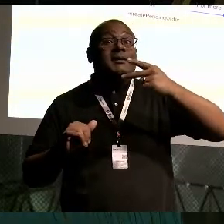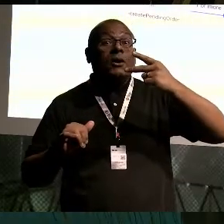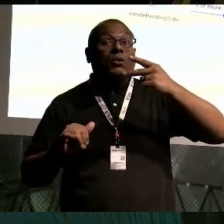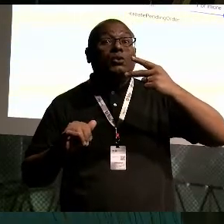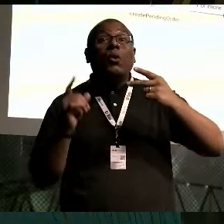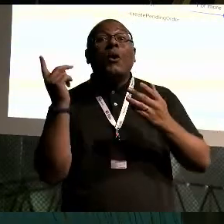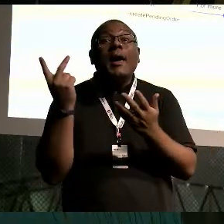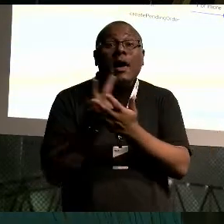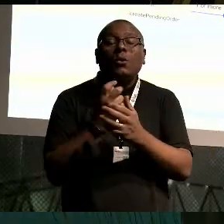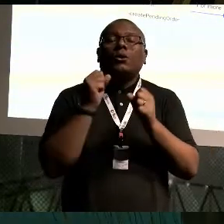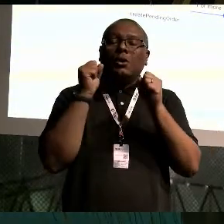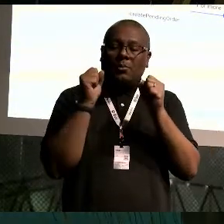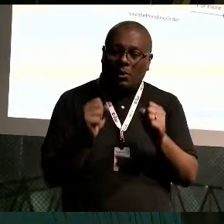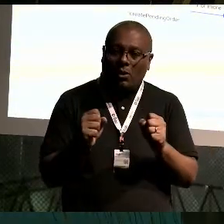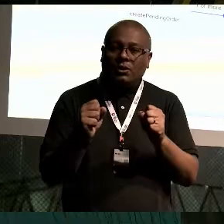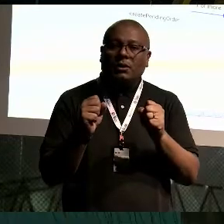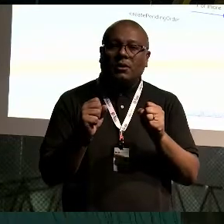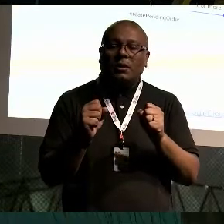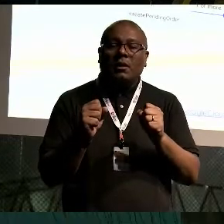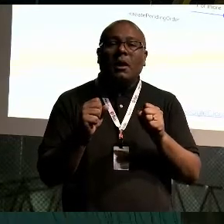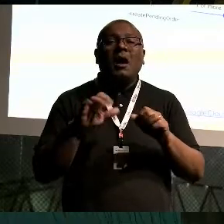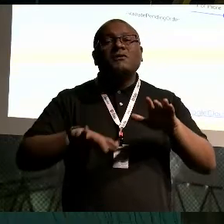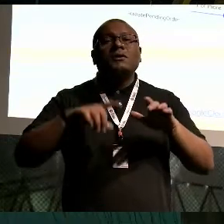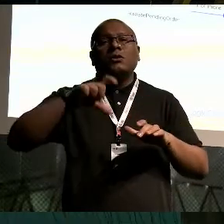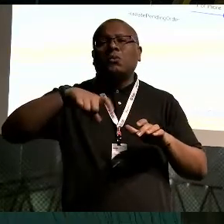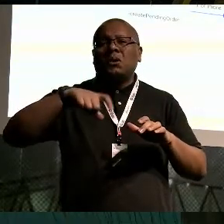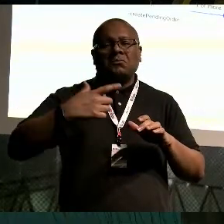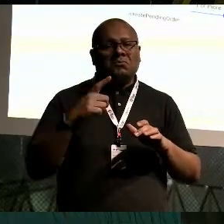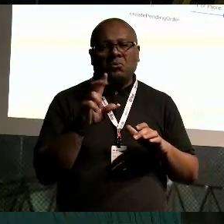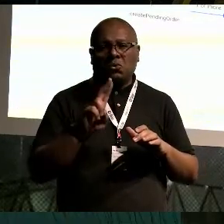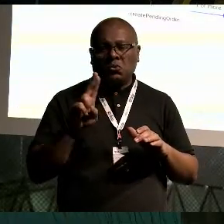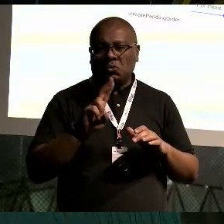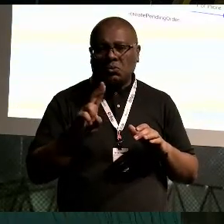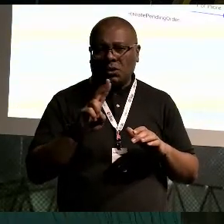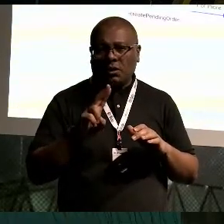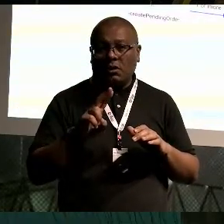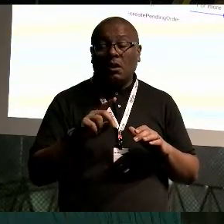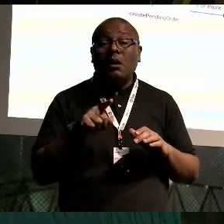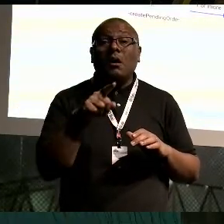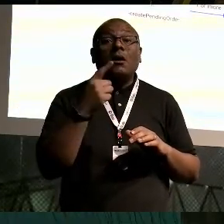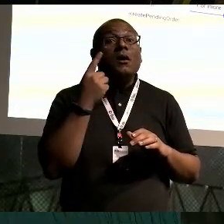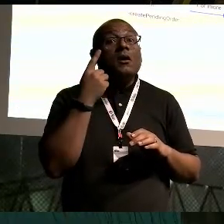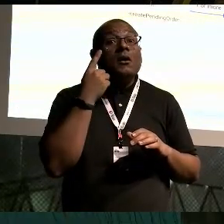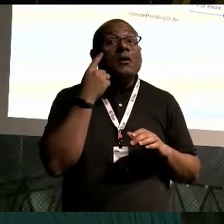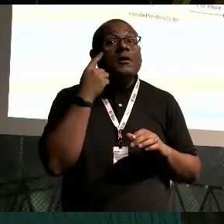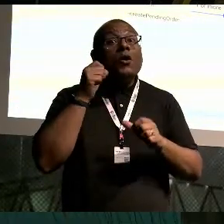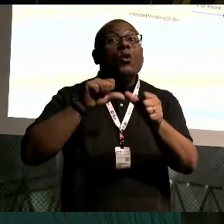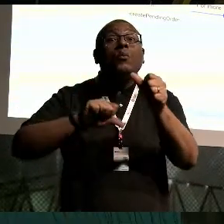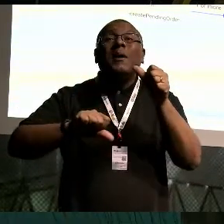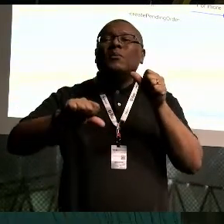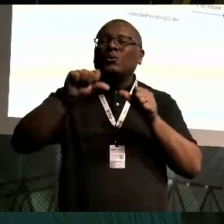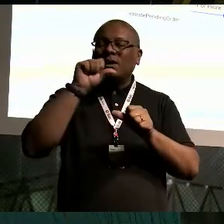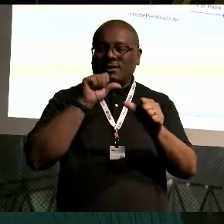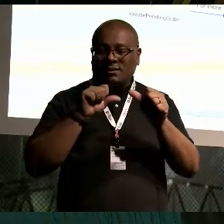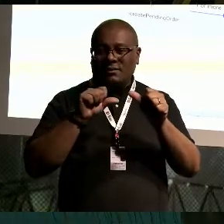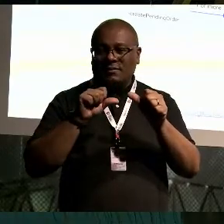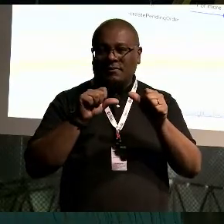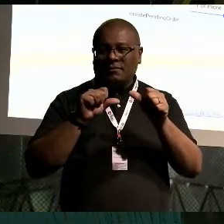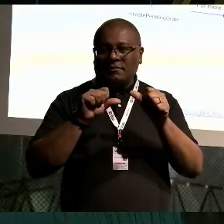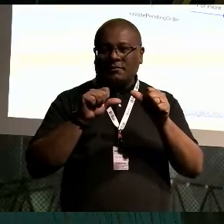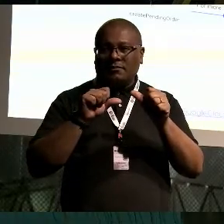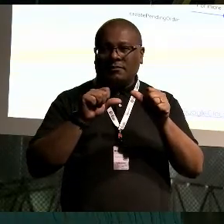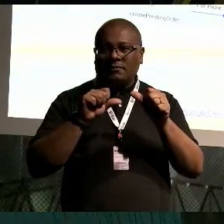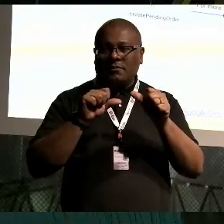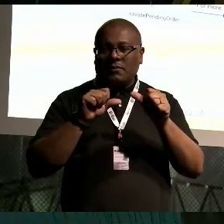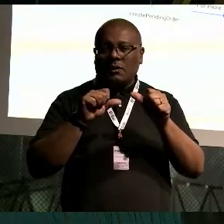that maybe the user doesn't have credit. So when that happens, you need to take a compensation step. And that's what's also